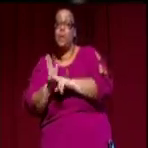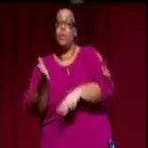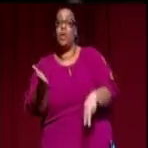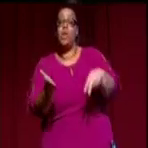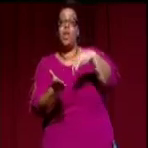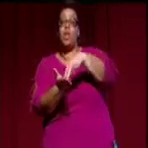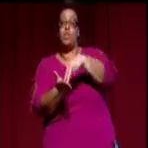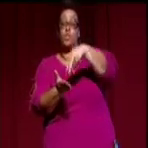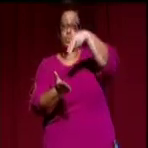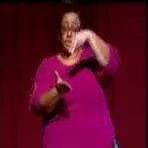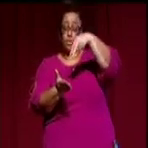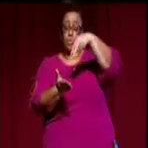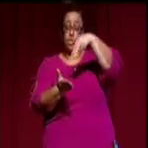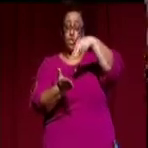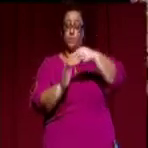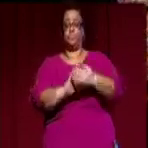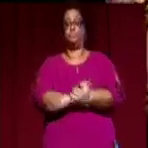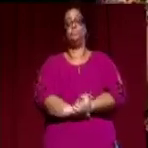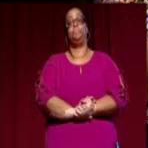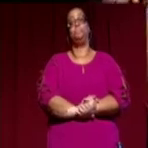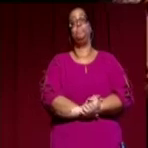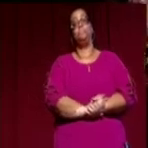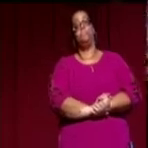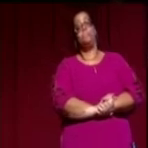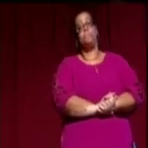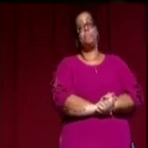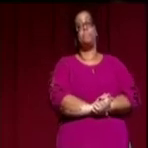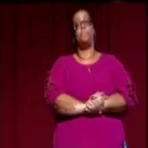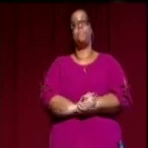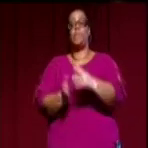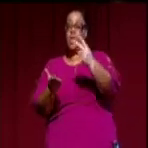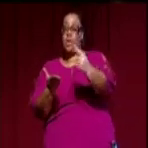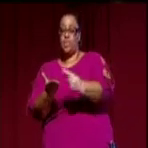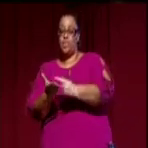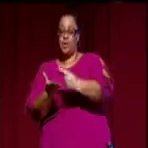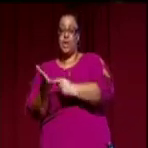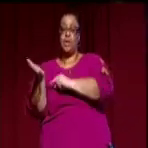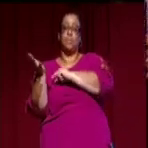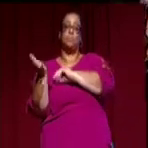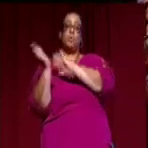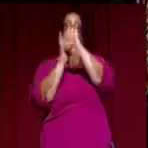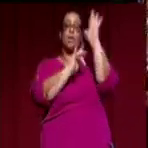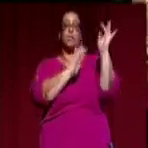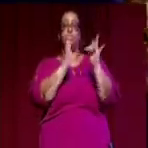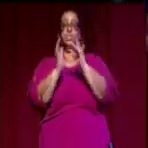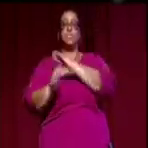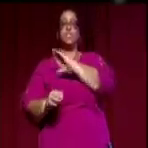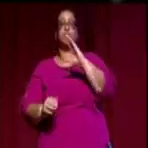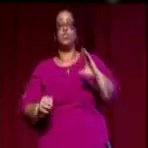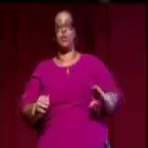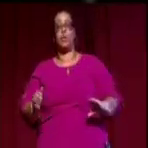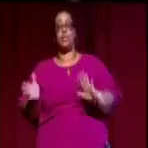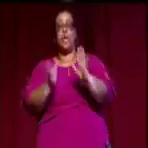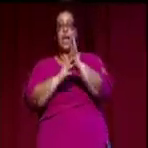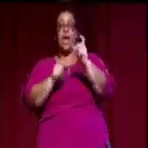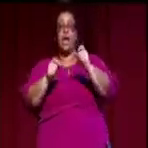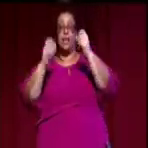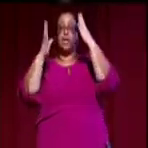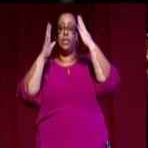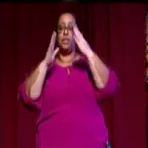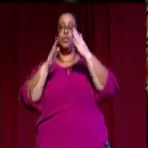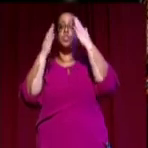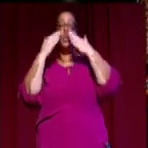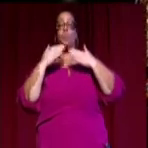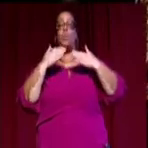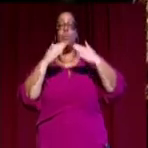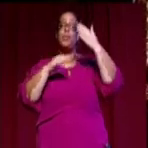Of the living Savior, the gospel of Jesus Christ, hallelujah. And so we